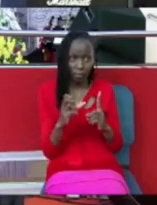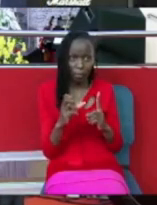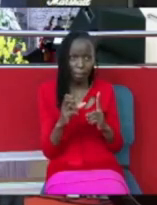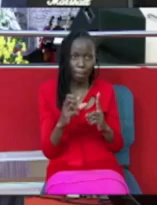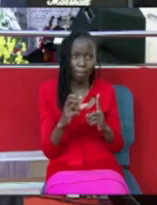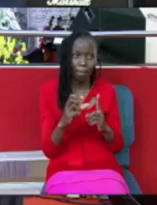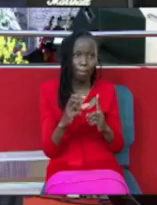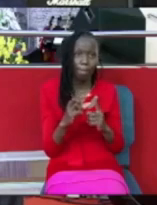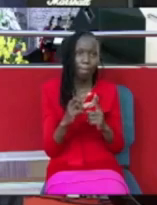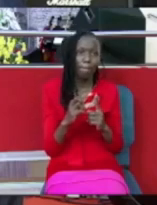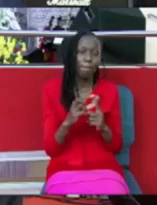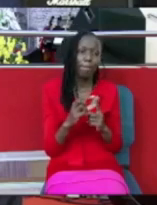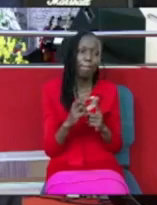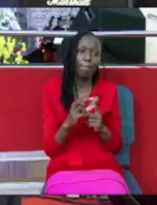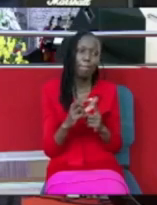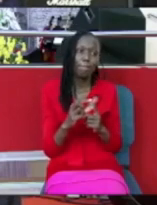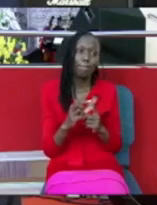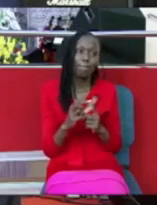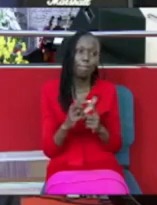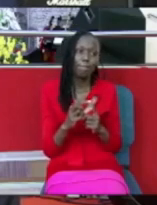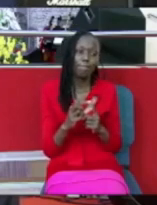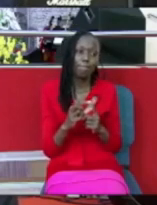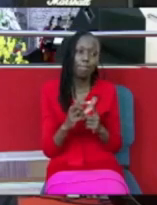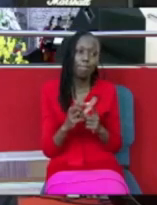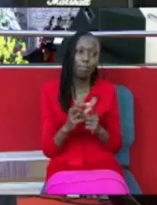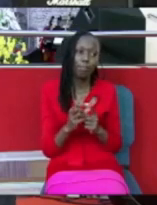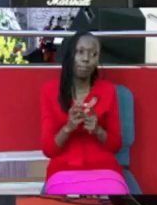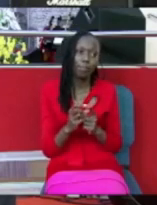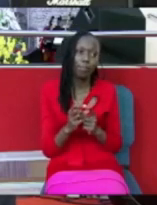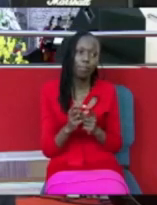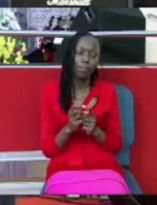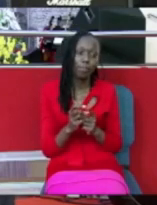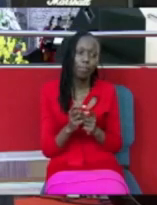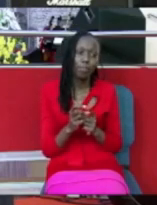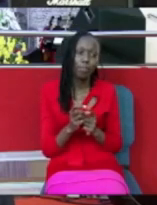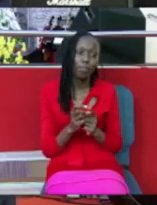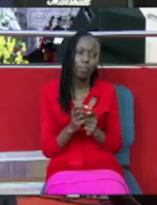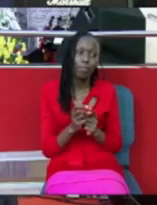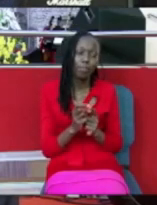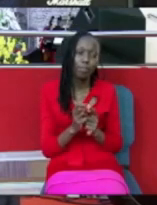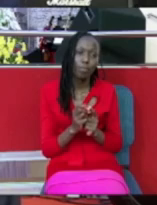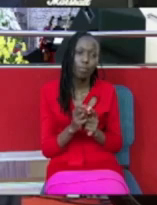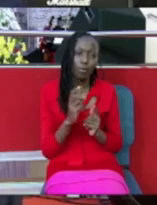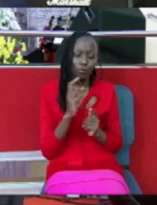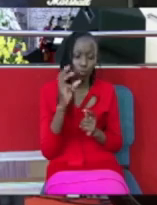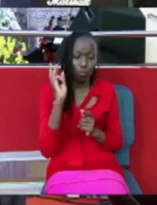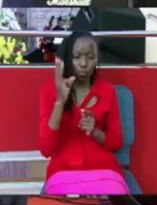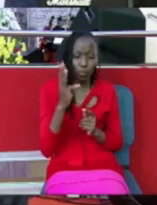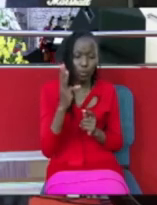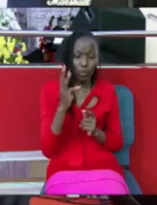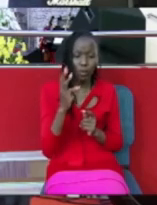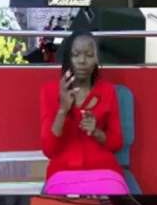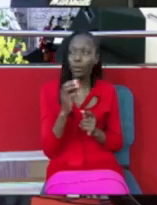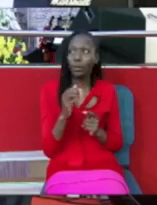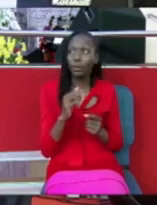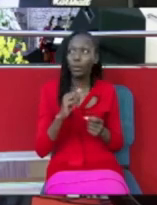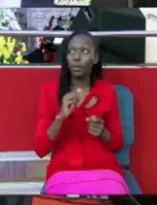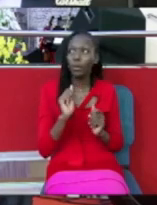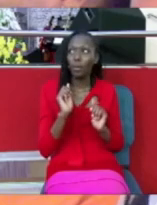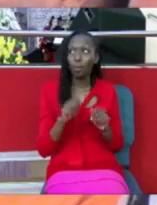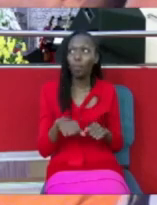kusudi kuweza kupitia kurasa zote za Biblia na kubaki pale, you'll be able to find out,